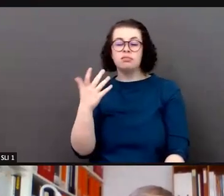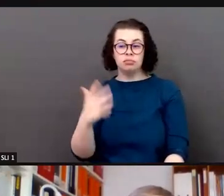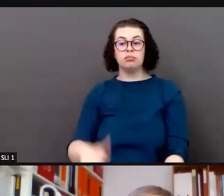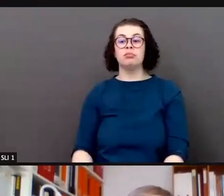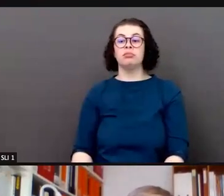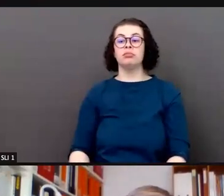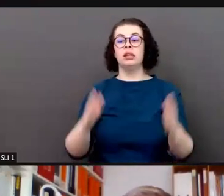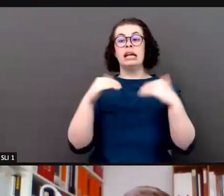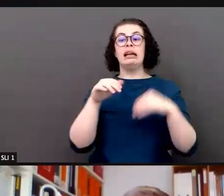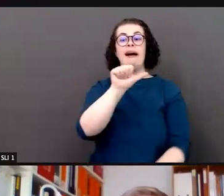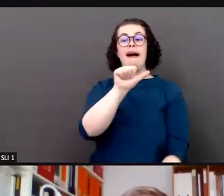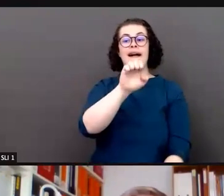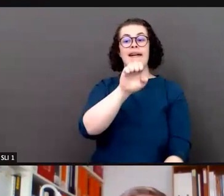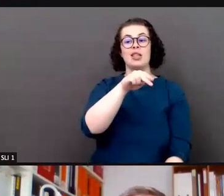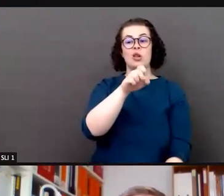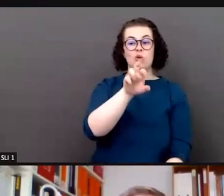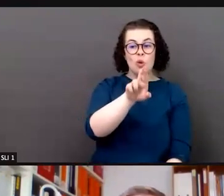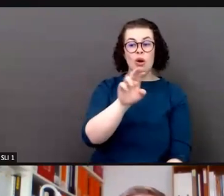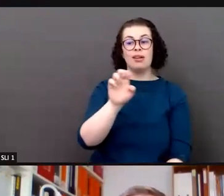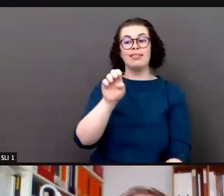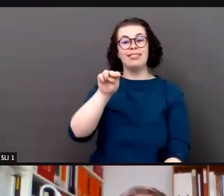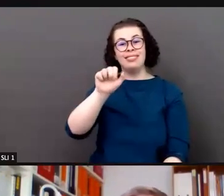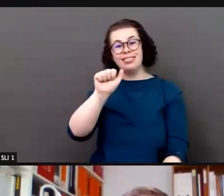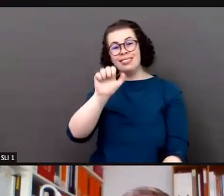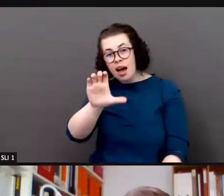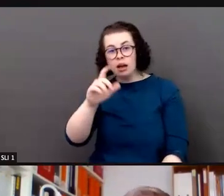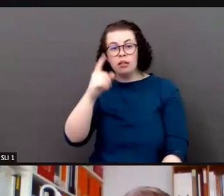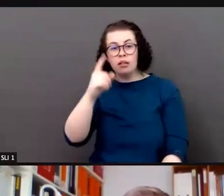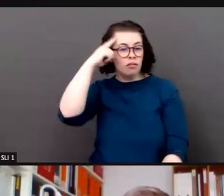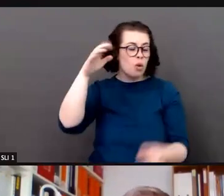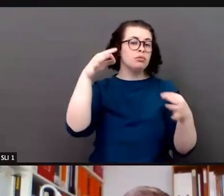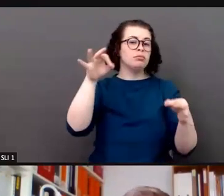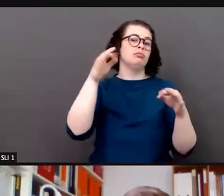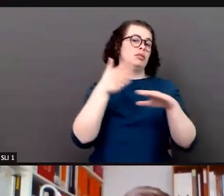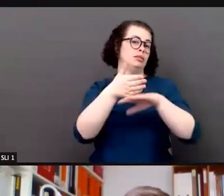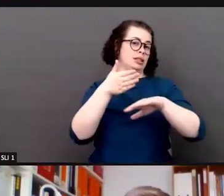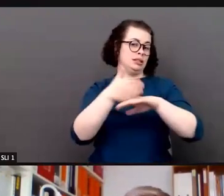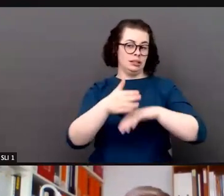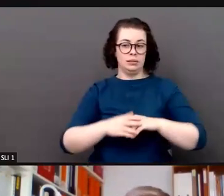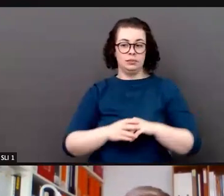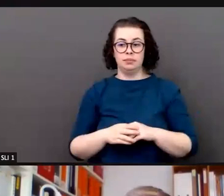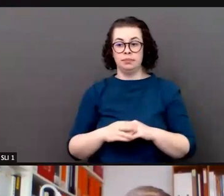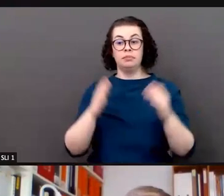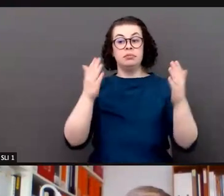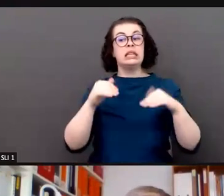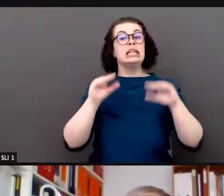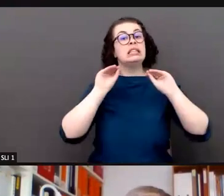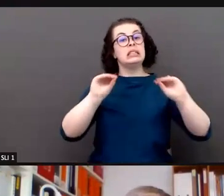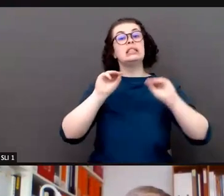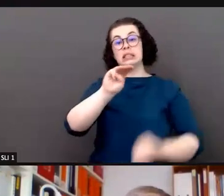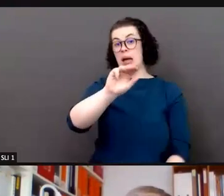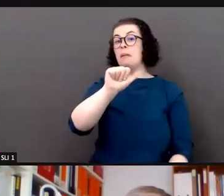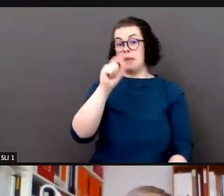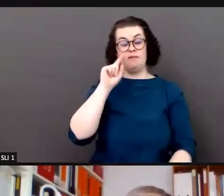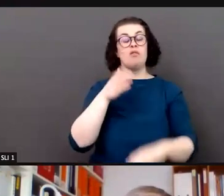expert in certification audits in accessibility. He's also a professor of the Master of Accessibility at the